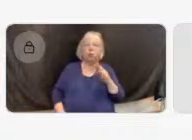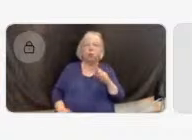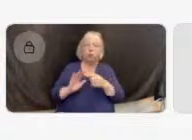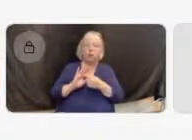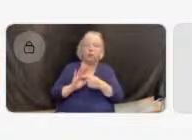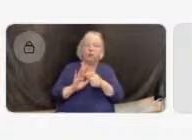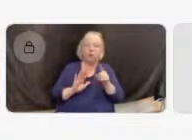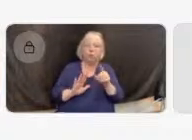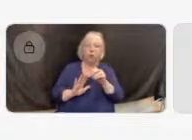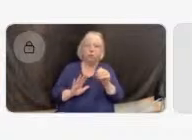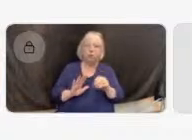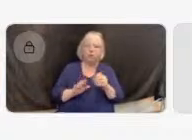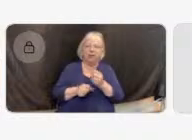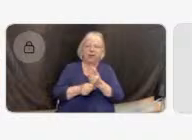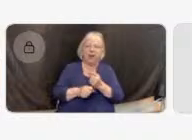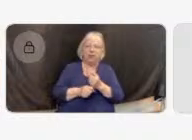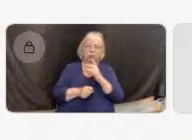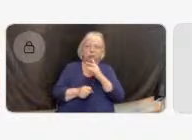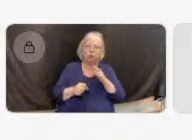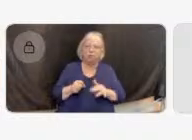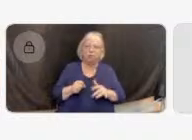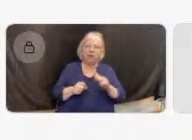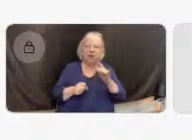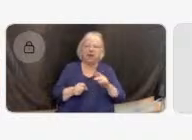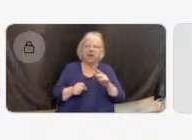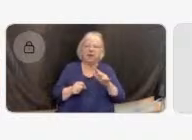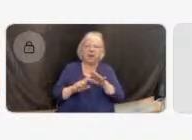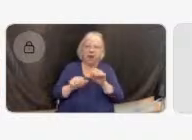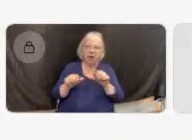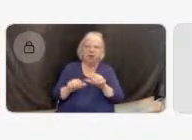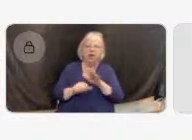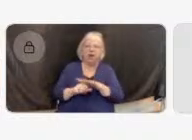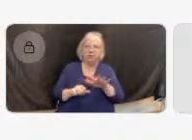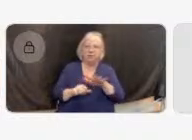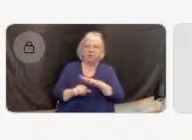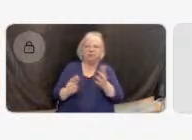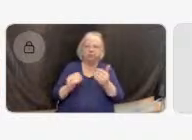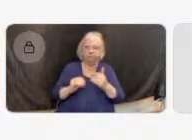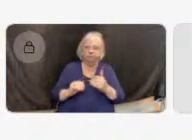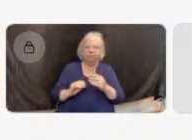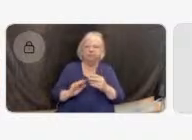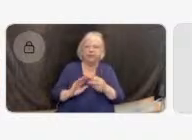1% annual flood designation area. Next slide, please.